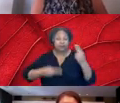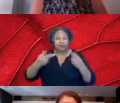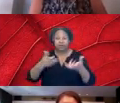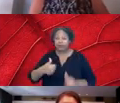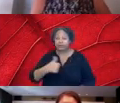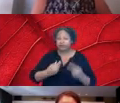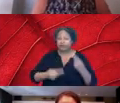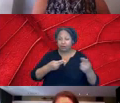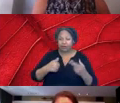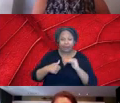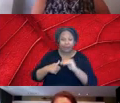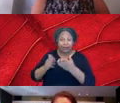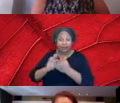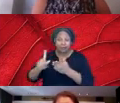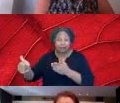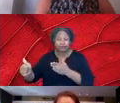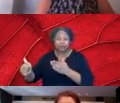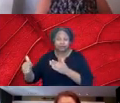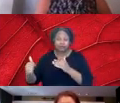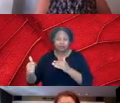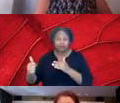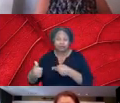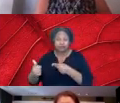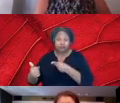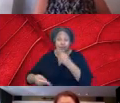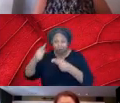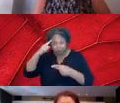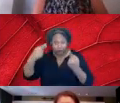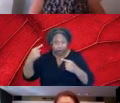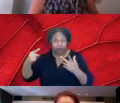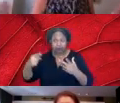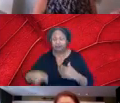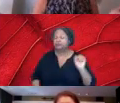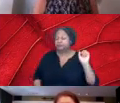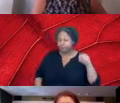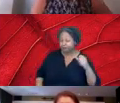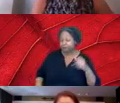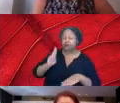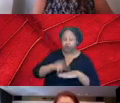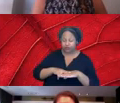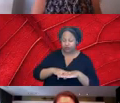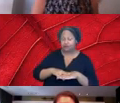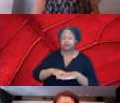Of course you can. Ask a peer, a trusted colleague, a friend, your mom.